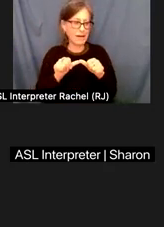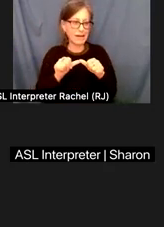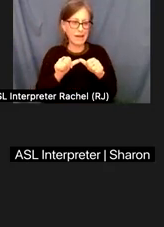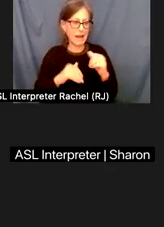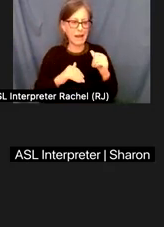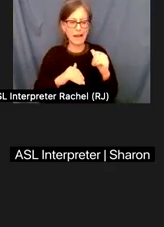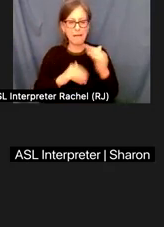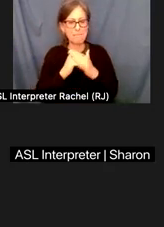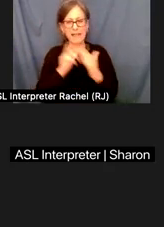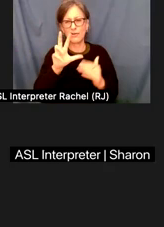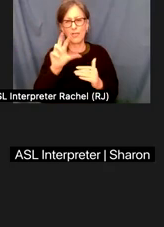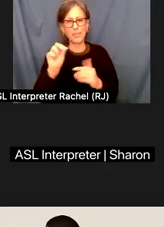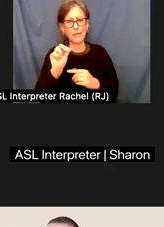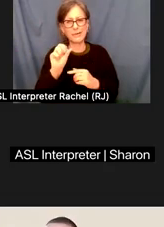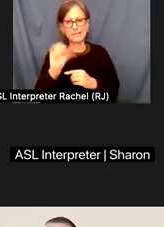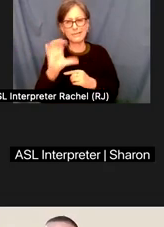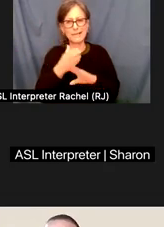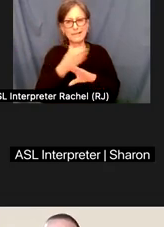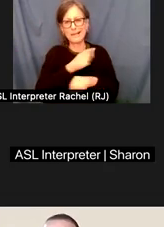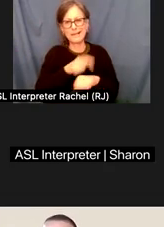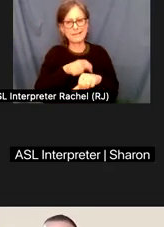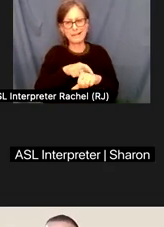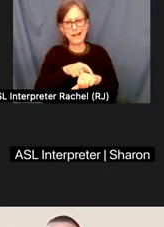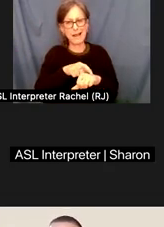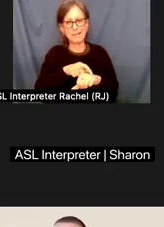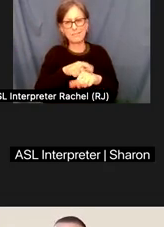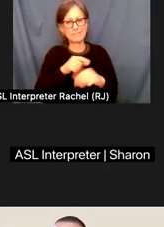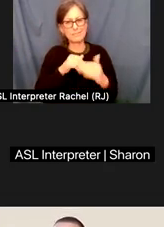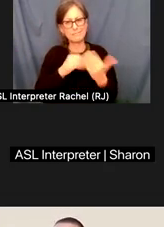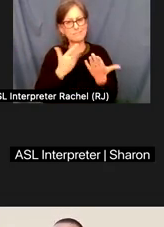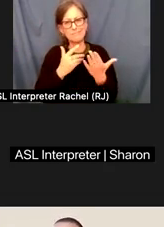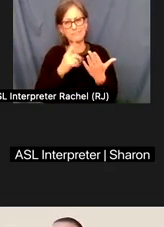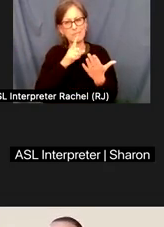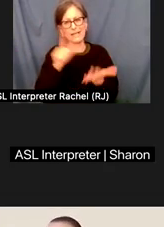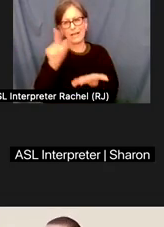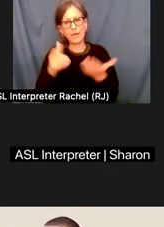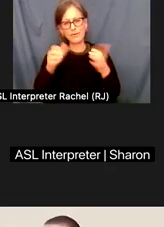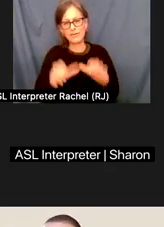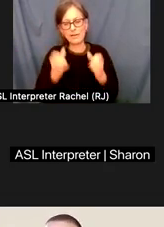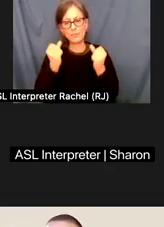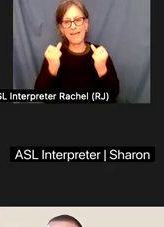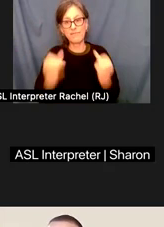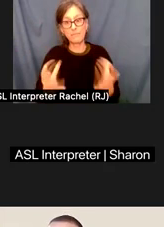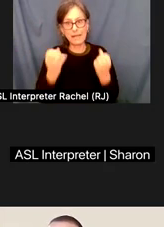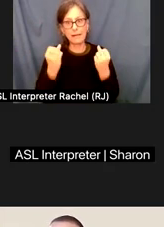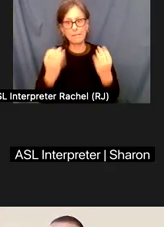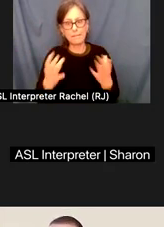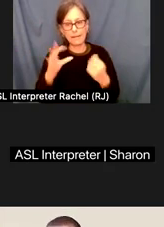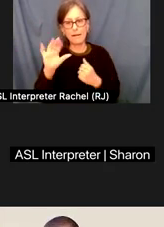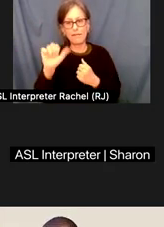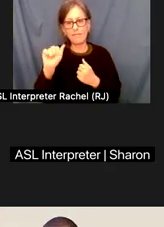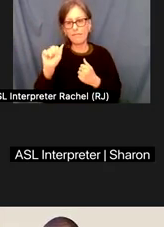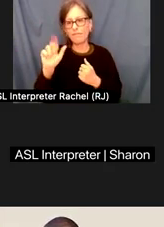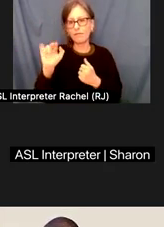30 seconds in California is fairly low. We have many faults right near where we're at, so it could